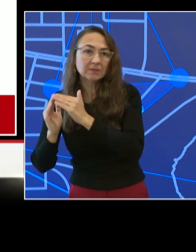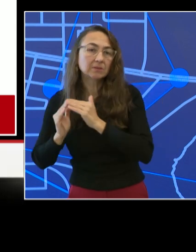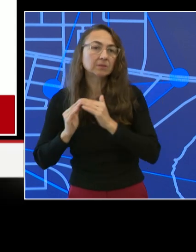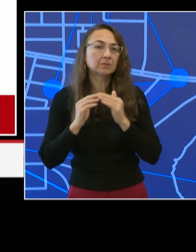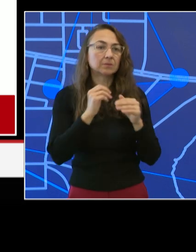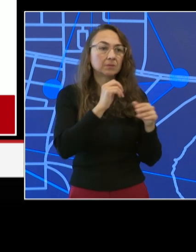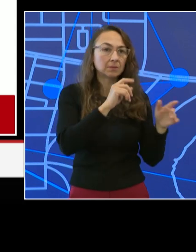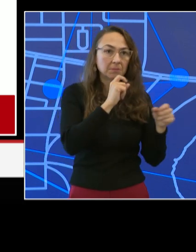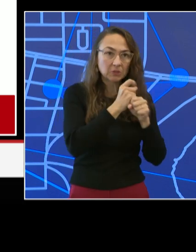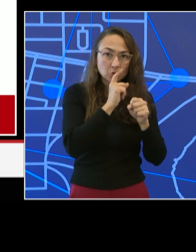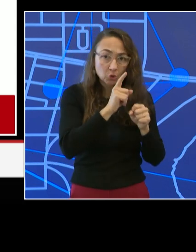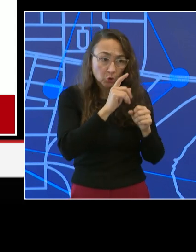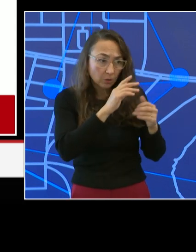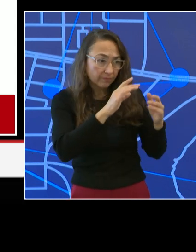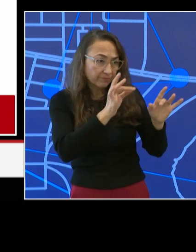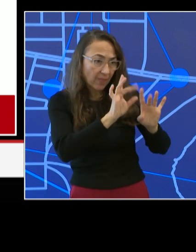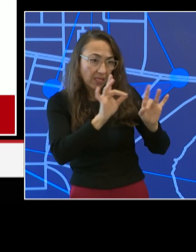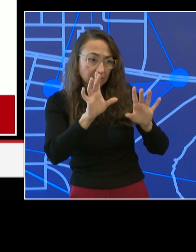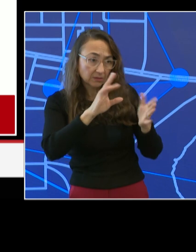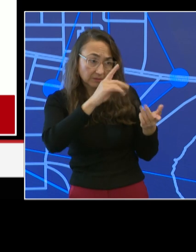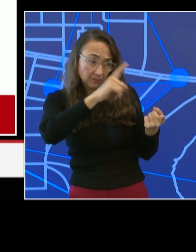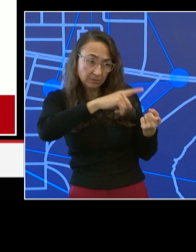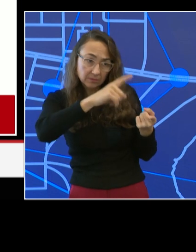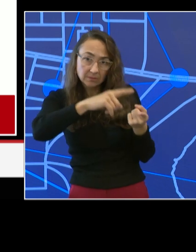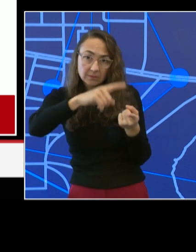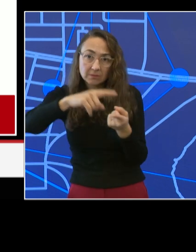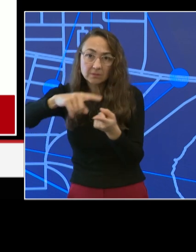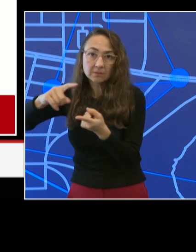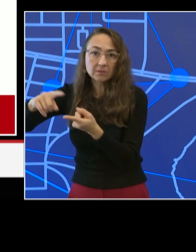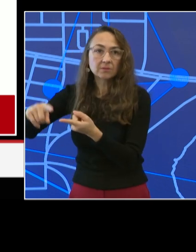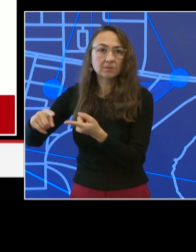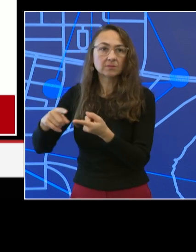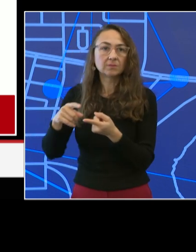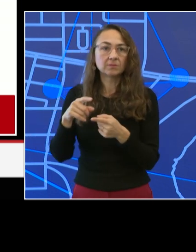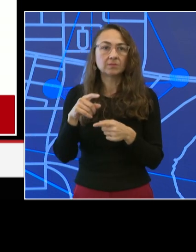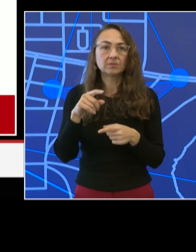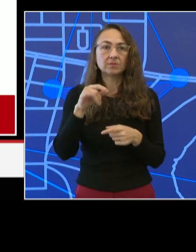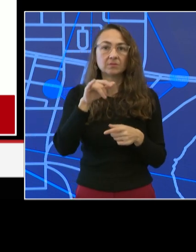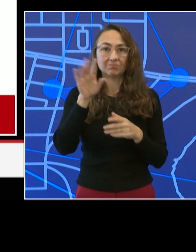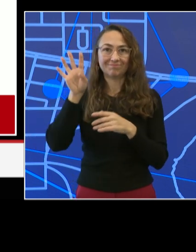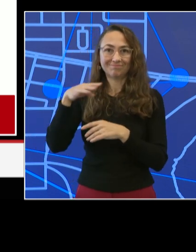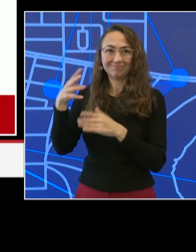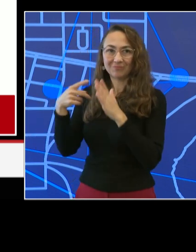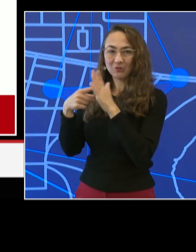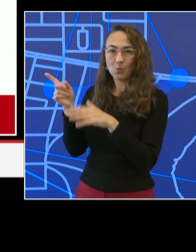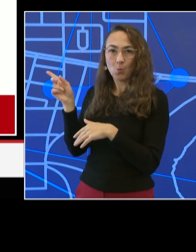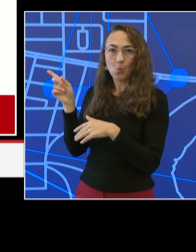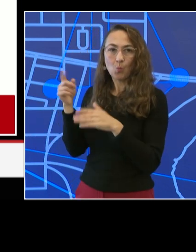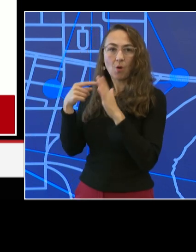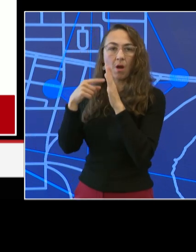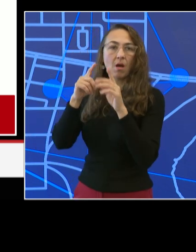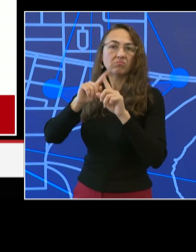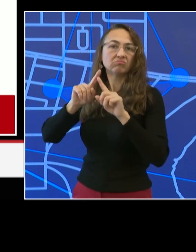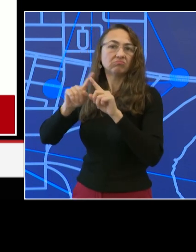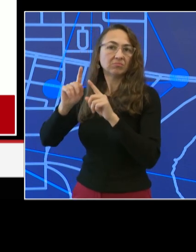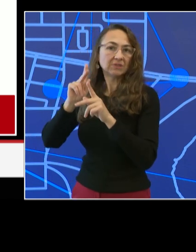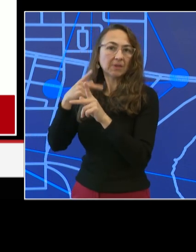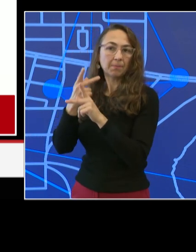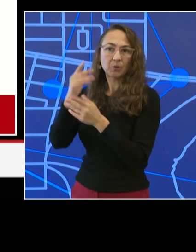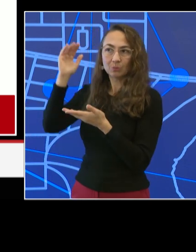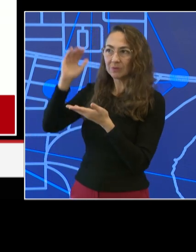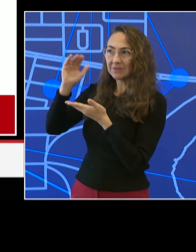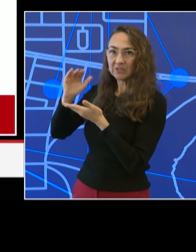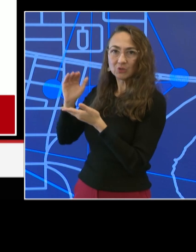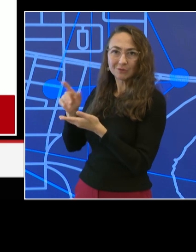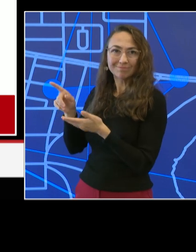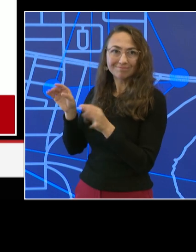us to see these types of reductions, which are so critical to helping us have our citywide reductions. And so you see